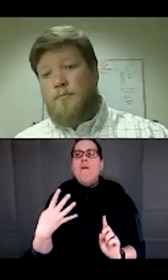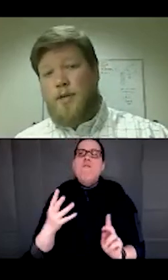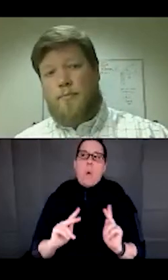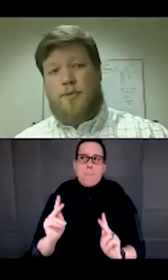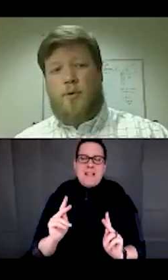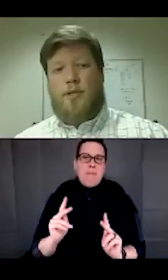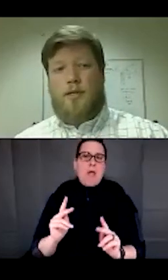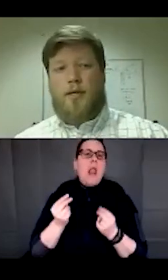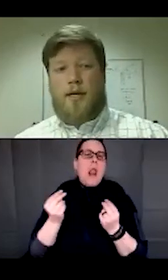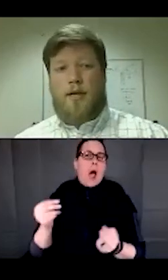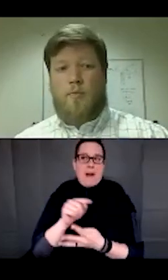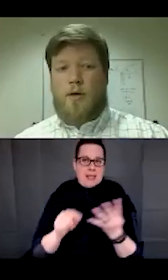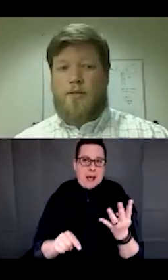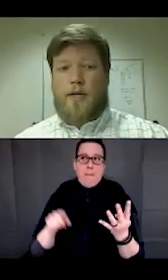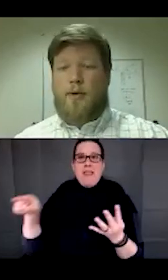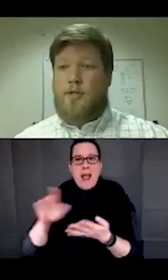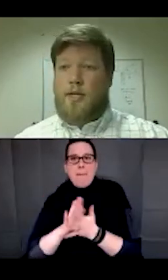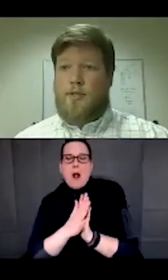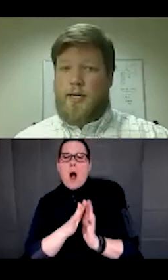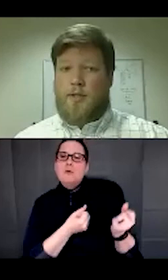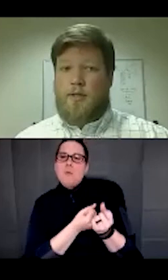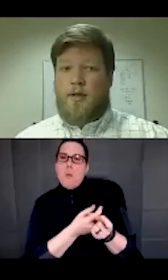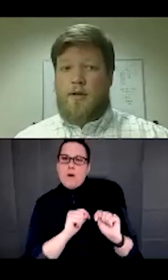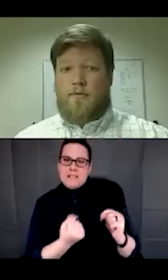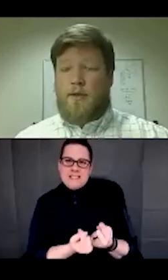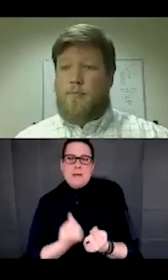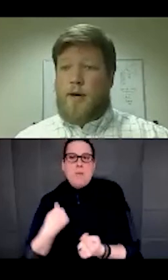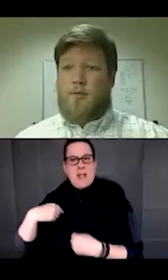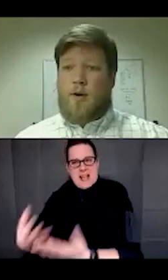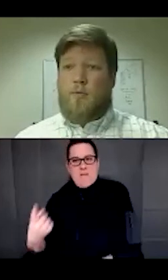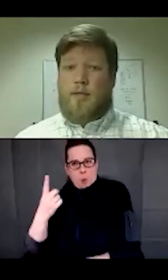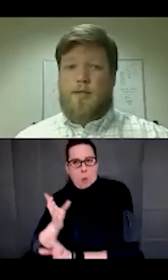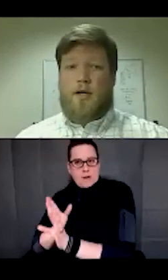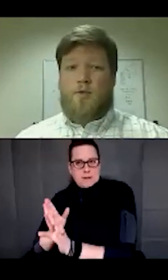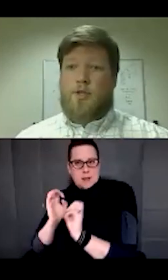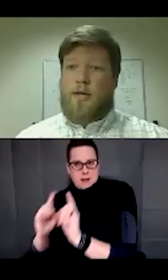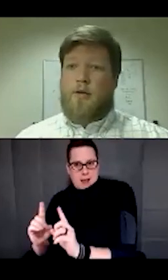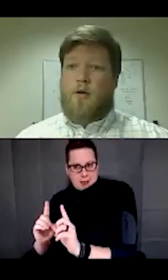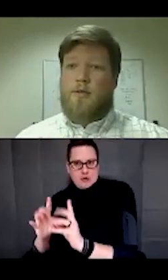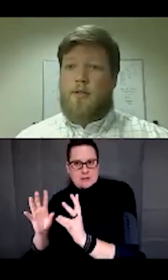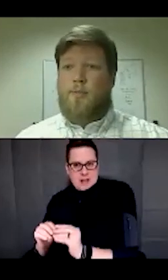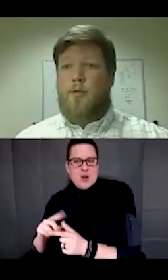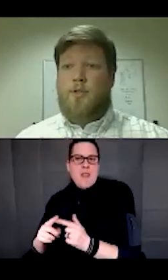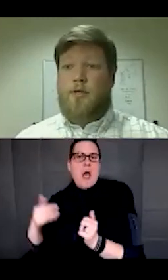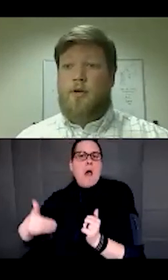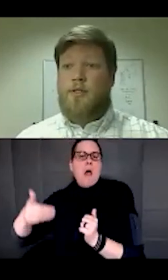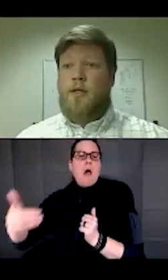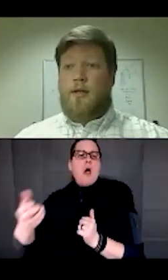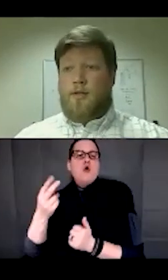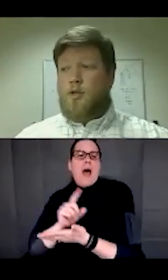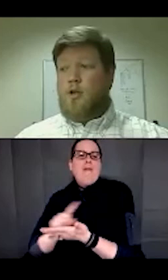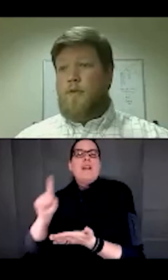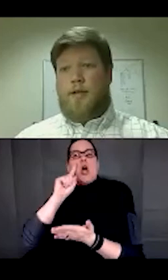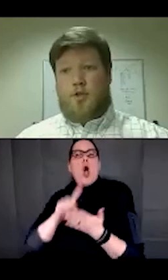people become their support team, and they get one psychoeducation session followed by 12 weeks of short check-in calls. And those people are just encouraged